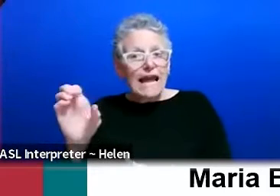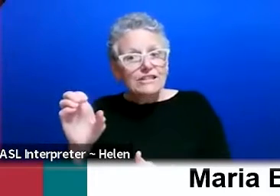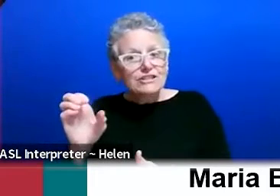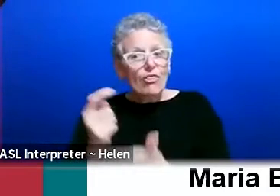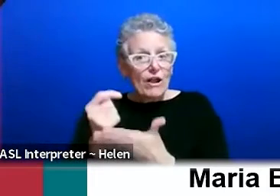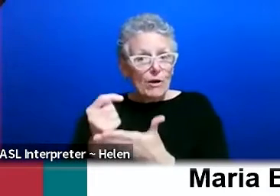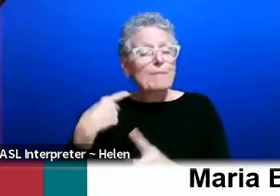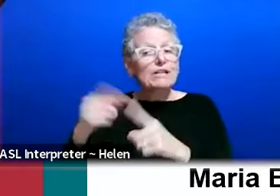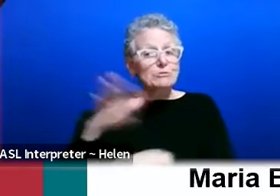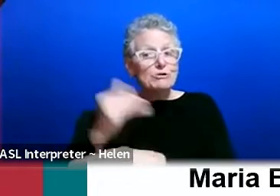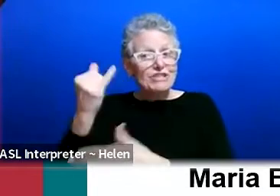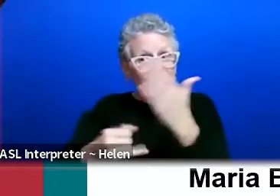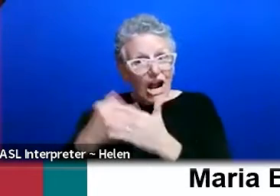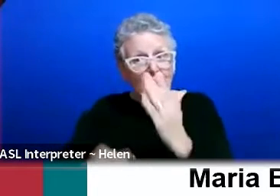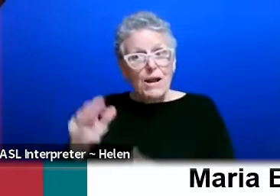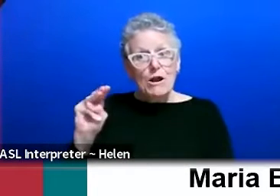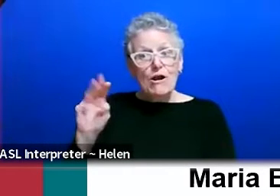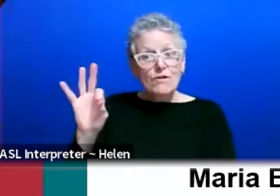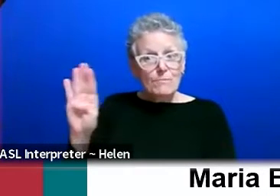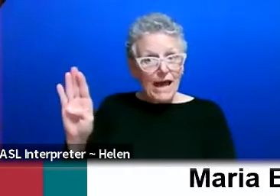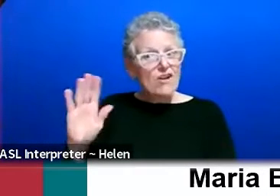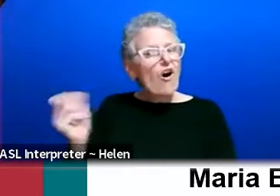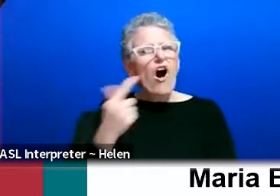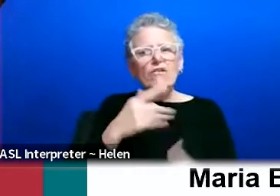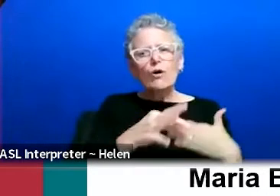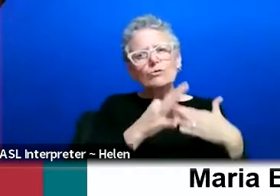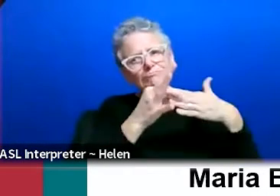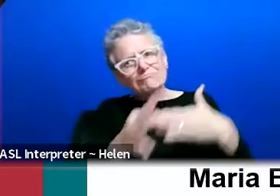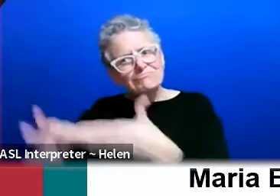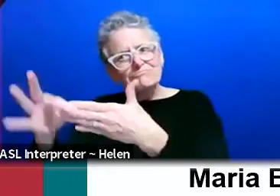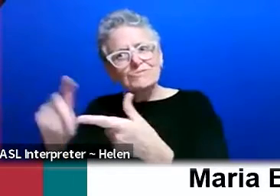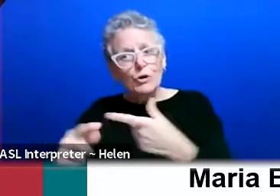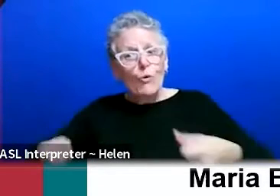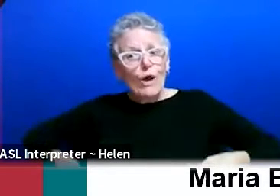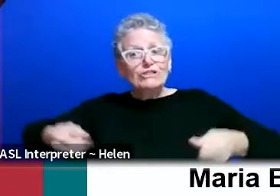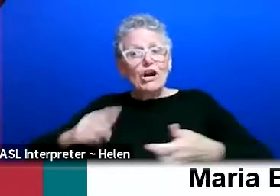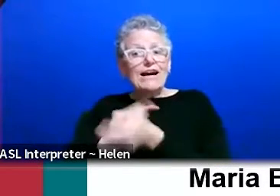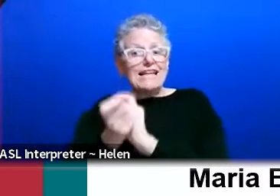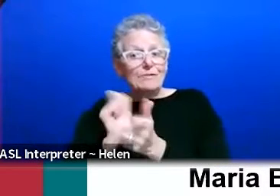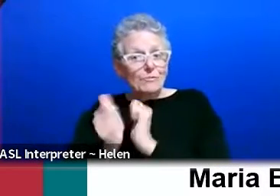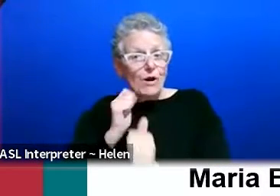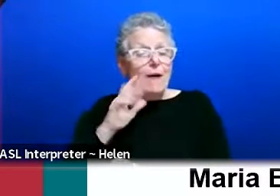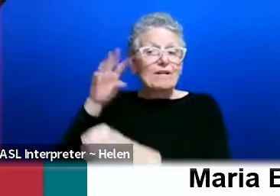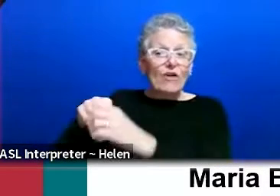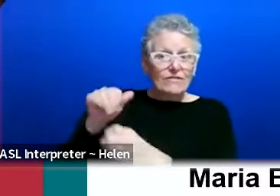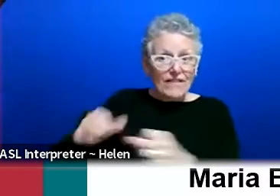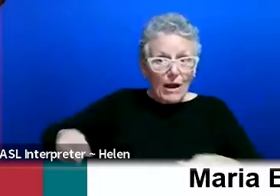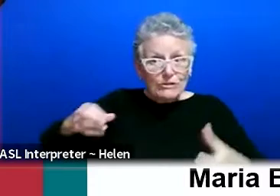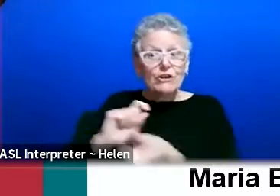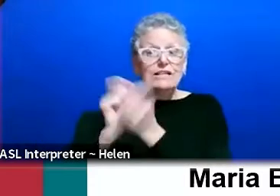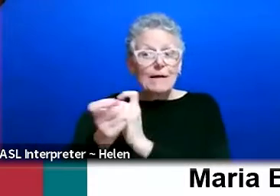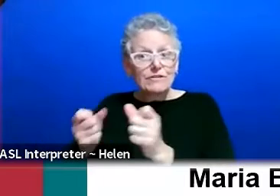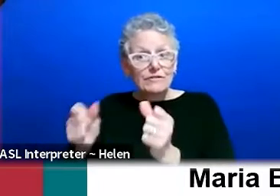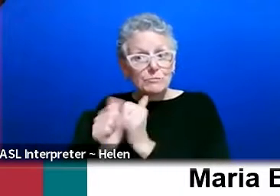Mary Free Bed. All are great segues into wheelchair and adaptive sports. And I've been involved in wheelchair and adaptive sports since the beginning of my